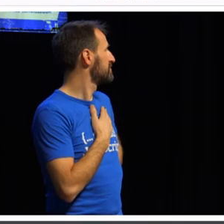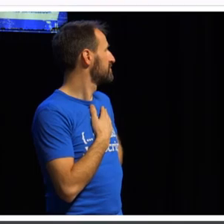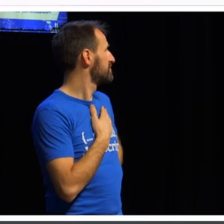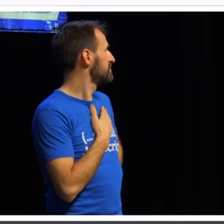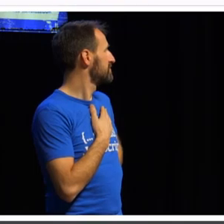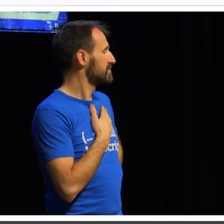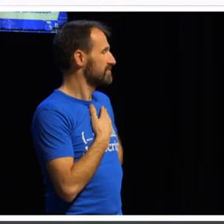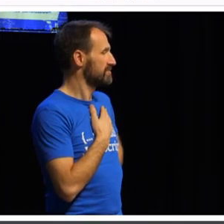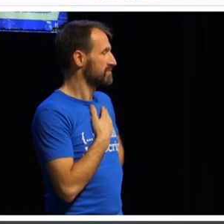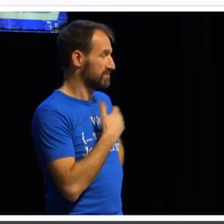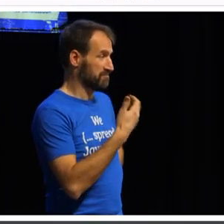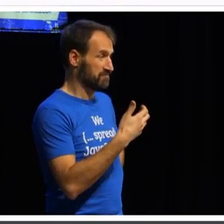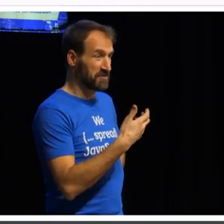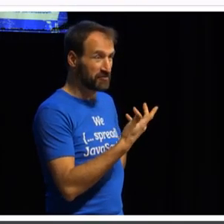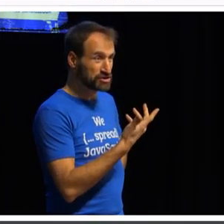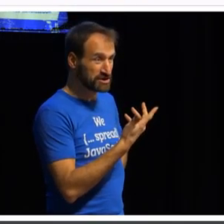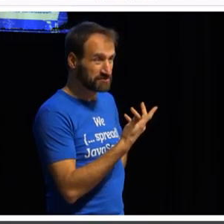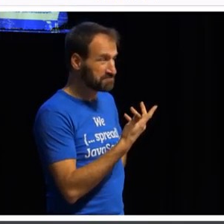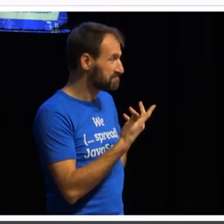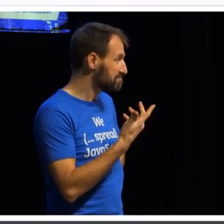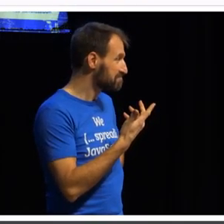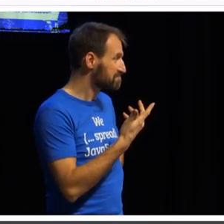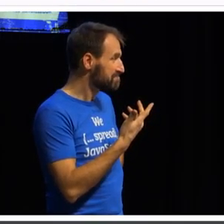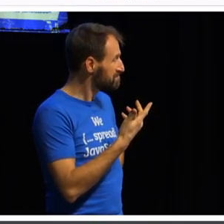is it going to work?